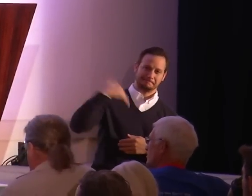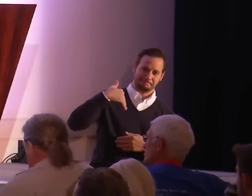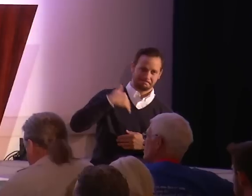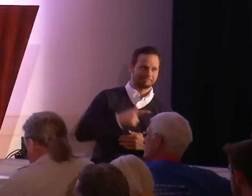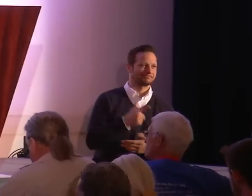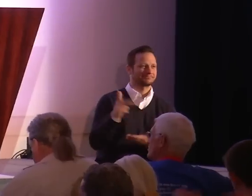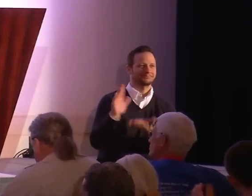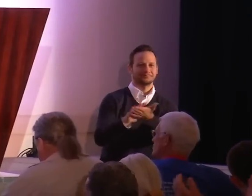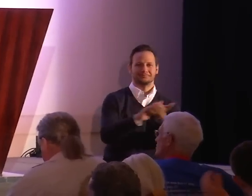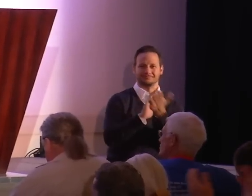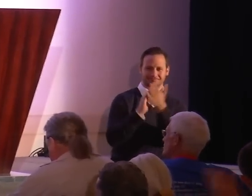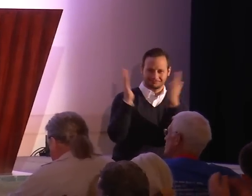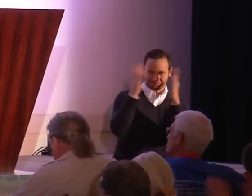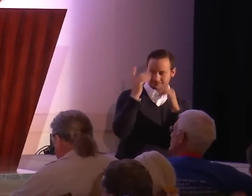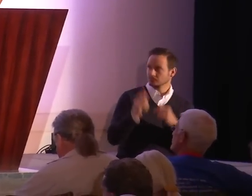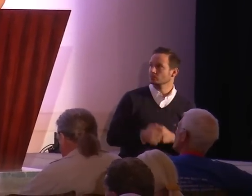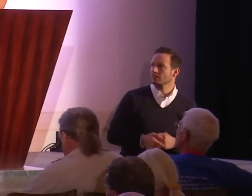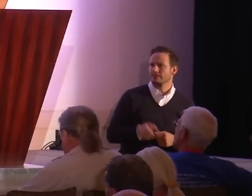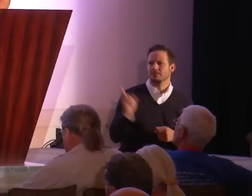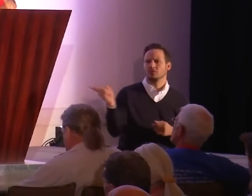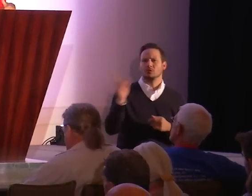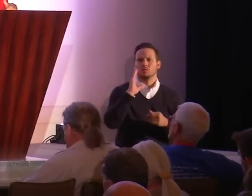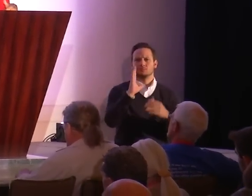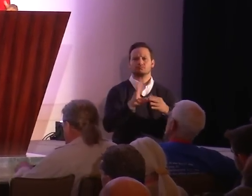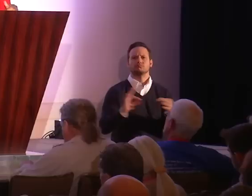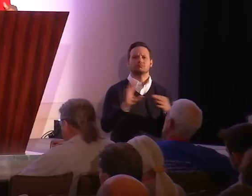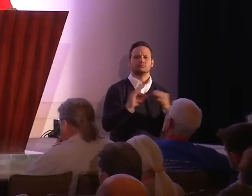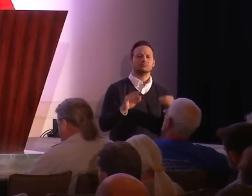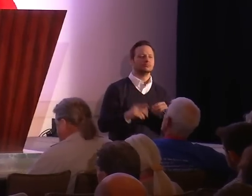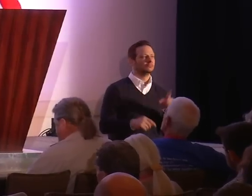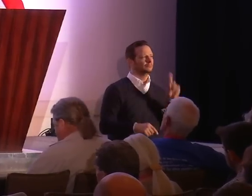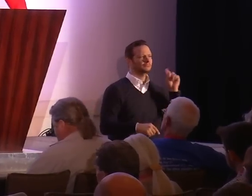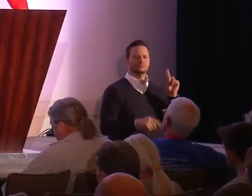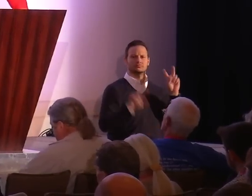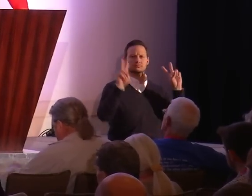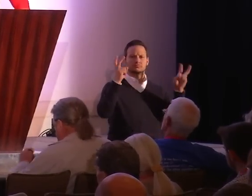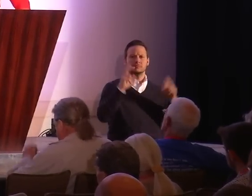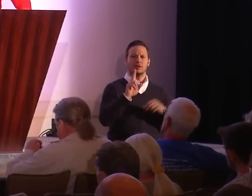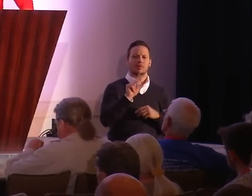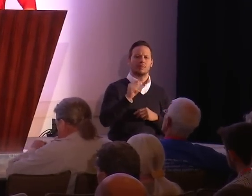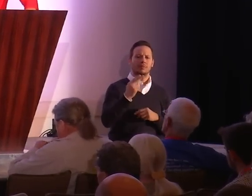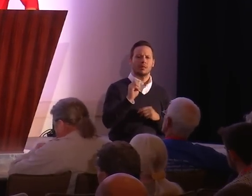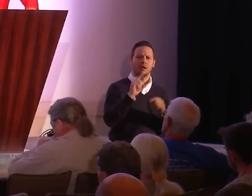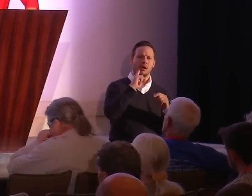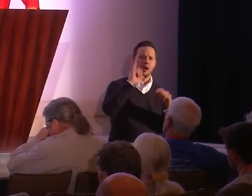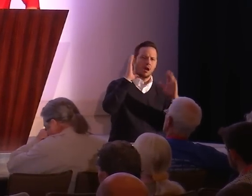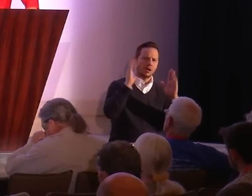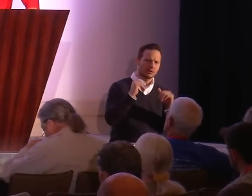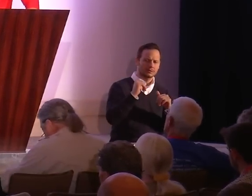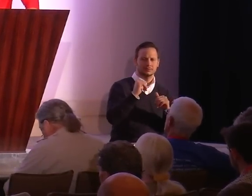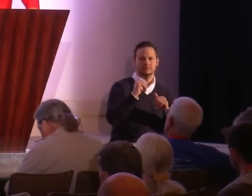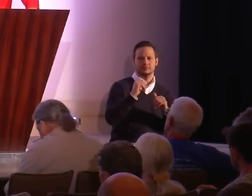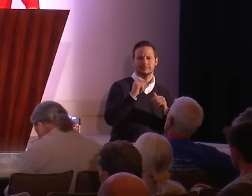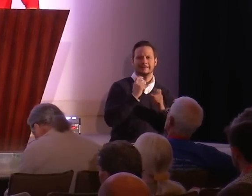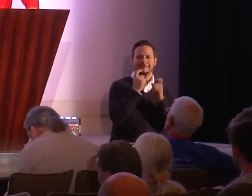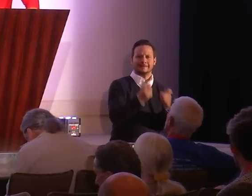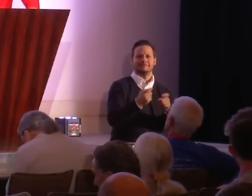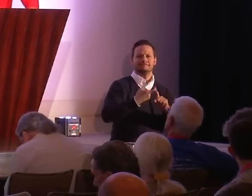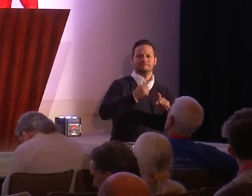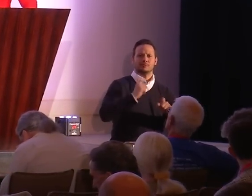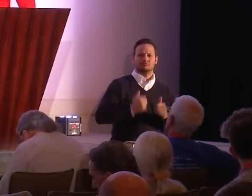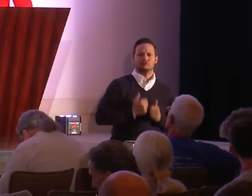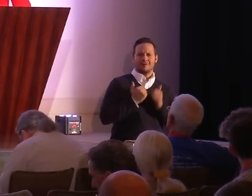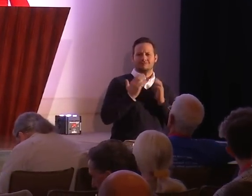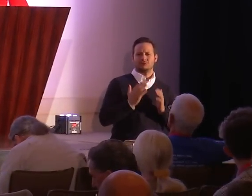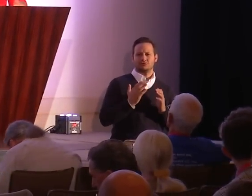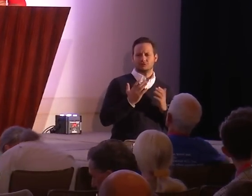is going to talk with us the unexpected gifts of Survivor, and we are happy to have you. Welcome,